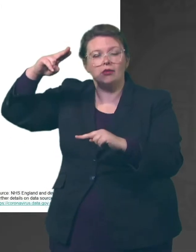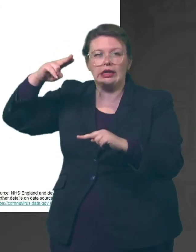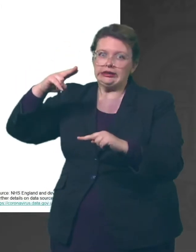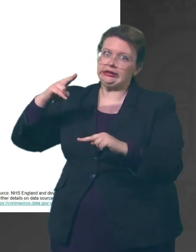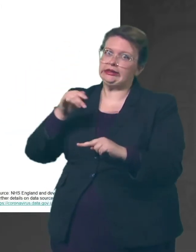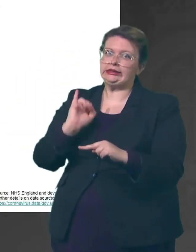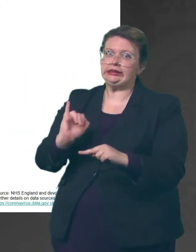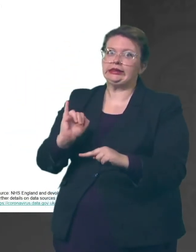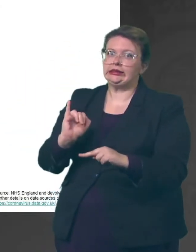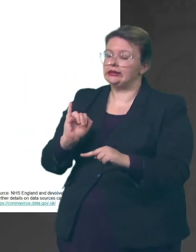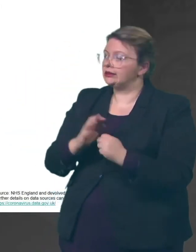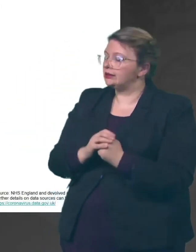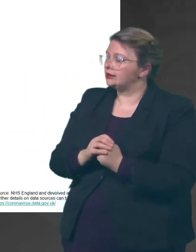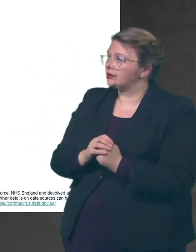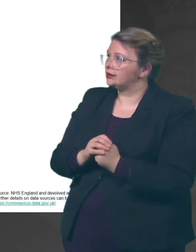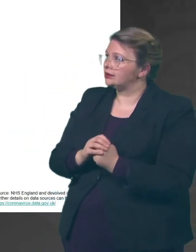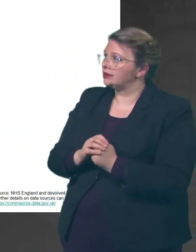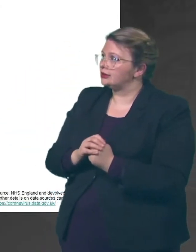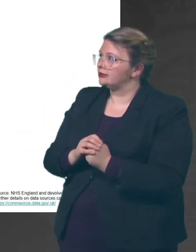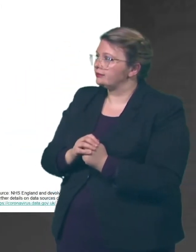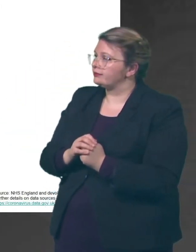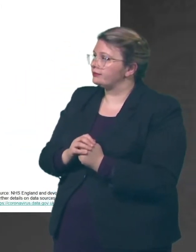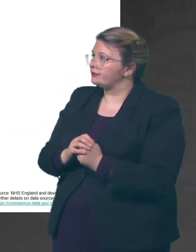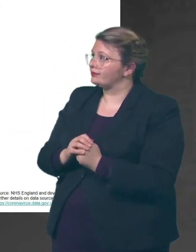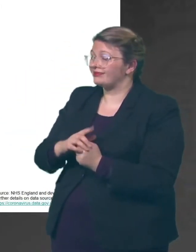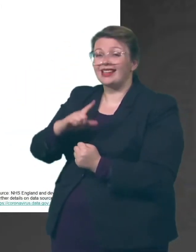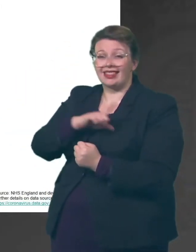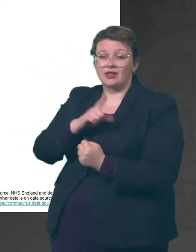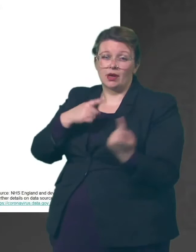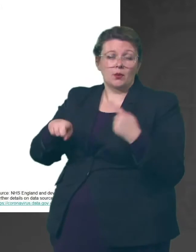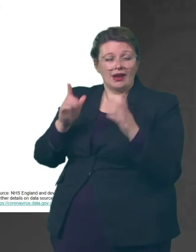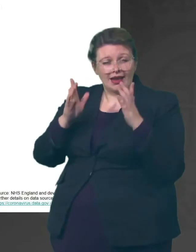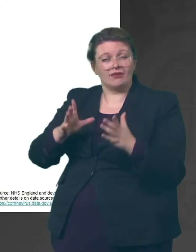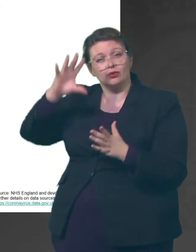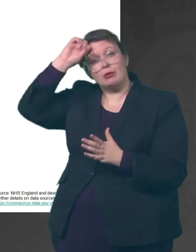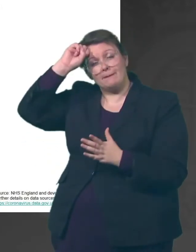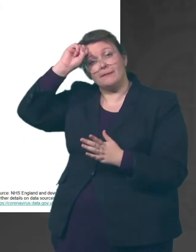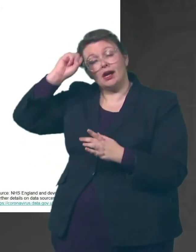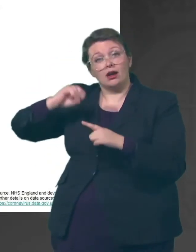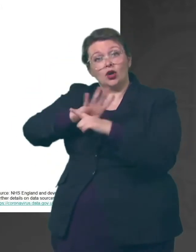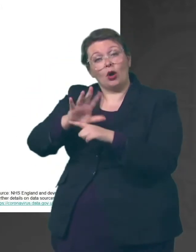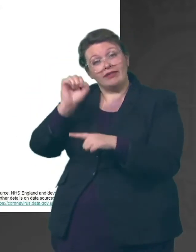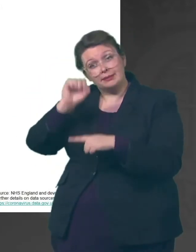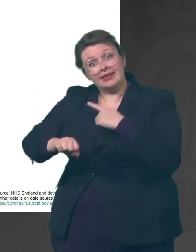reinforces the fact that I'm afraid this battle at the moment is not won.